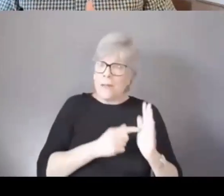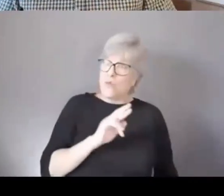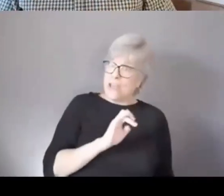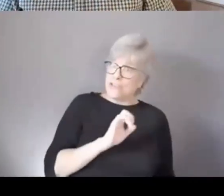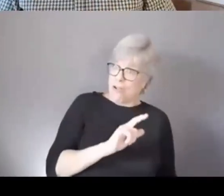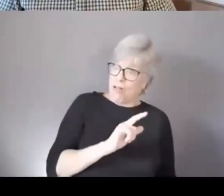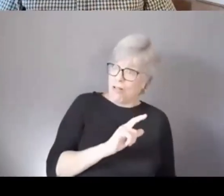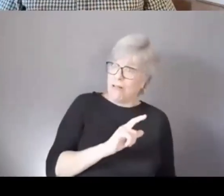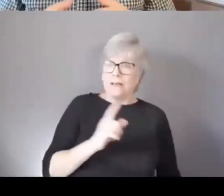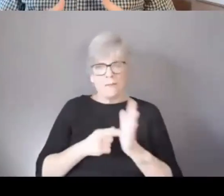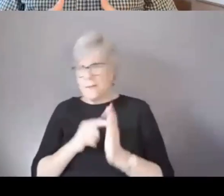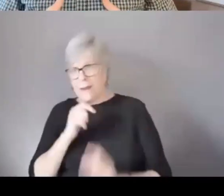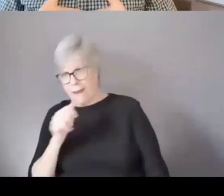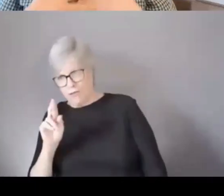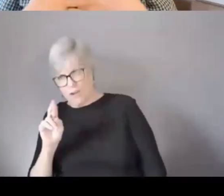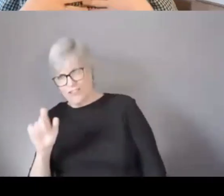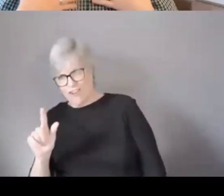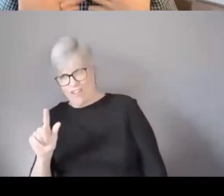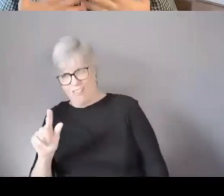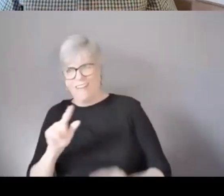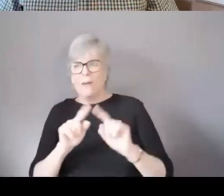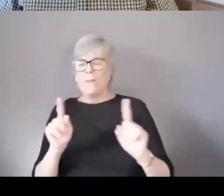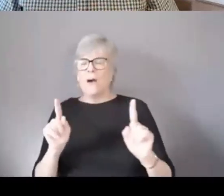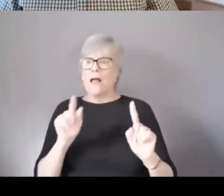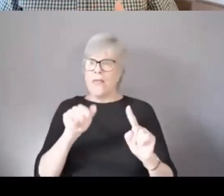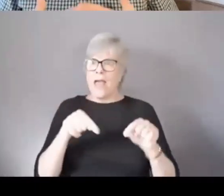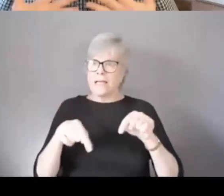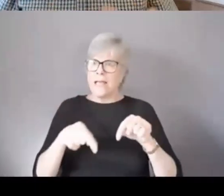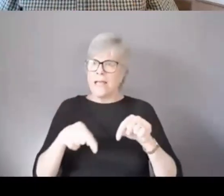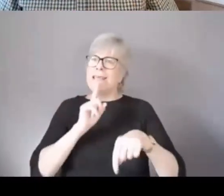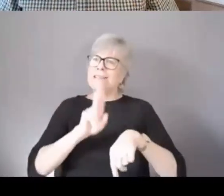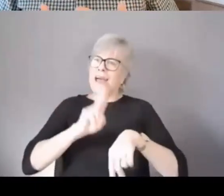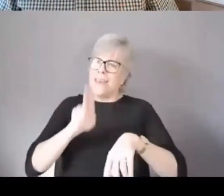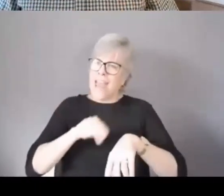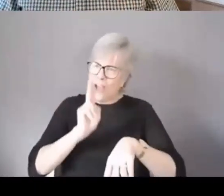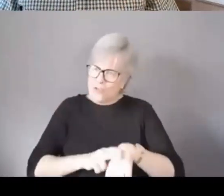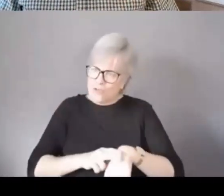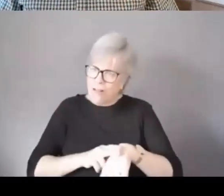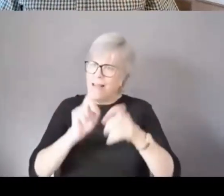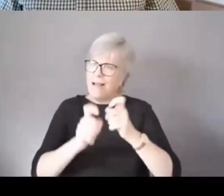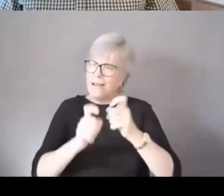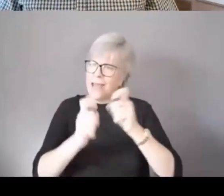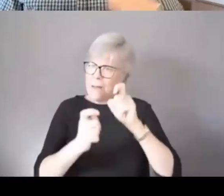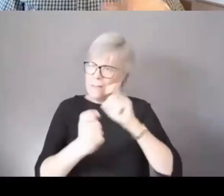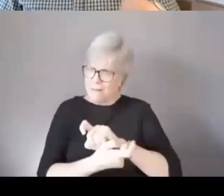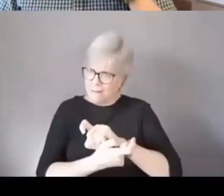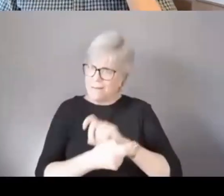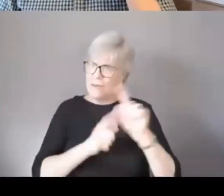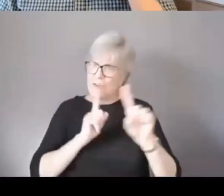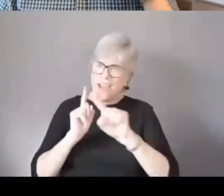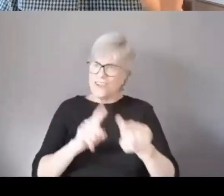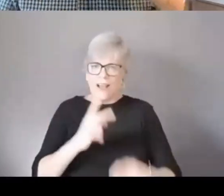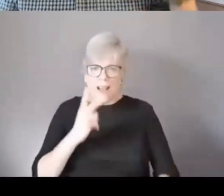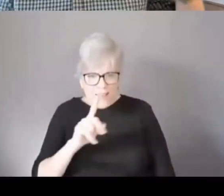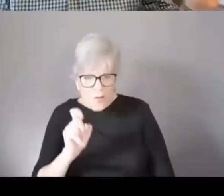not. But I want you to know that anxiety is that natural, adaptive reaction. I see a question